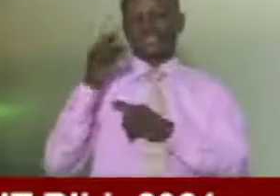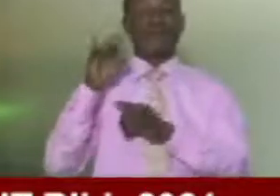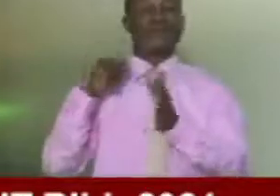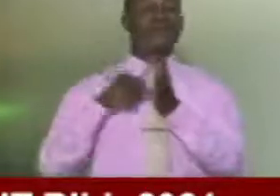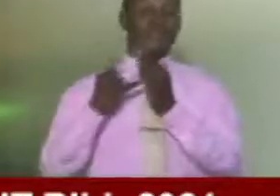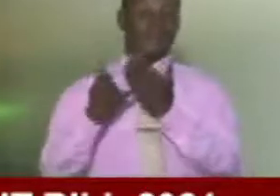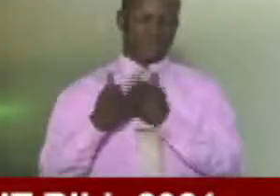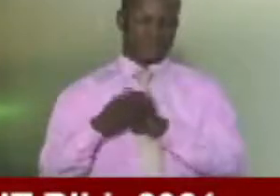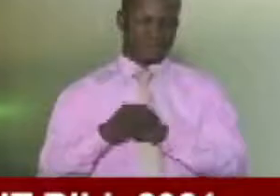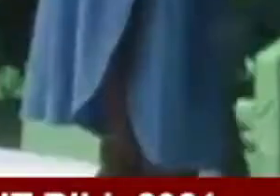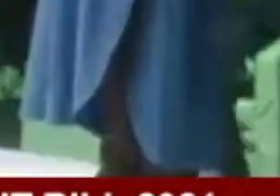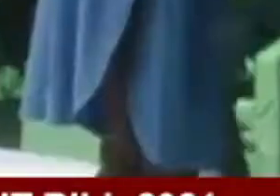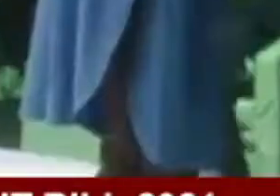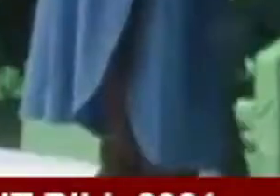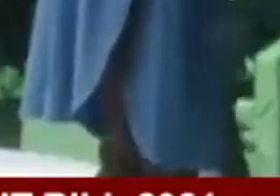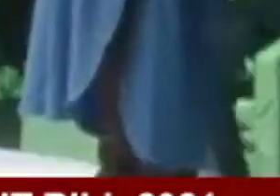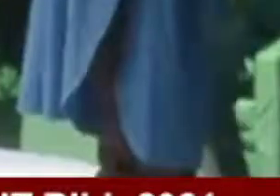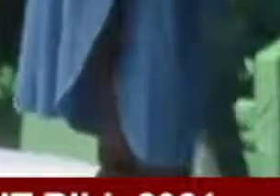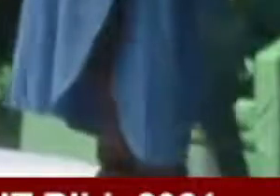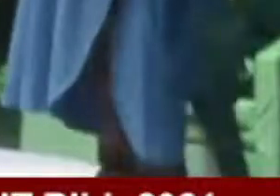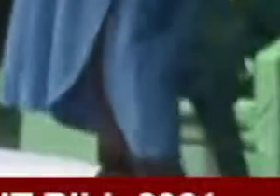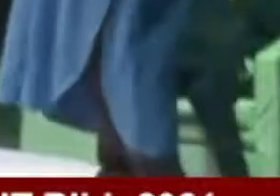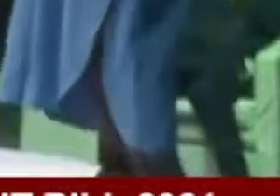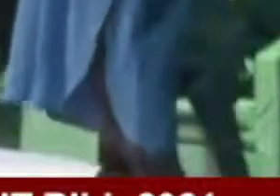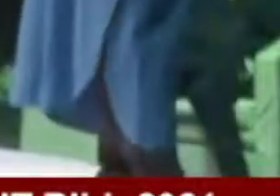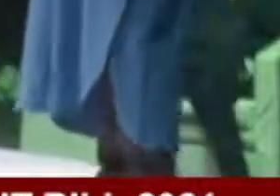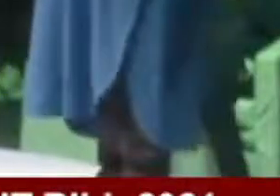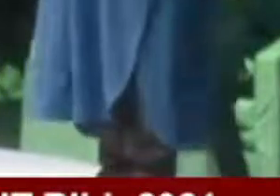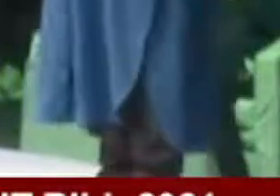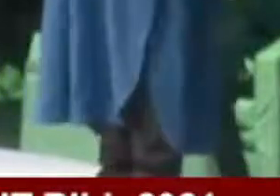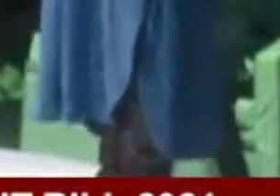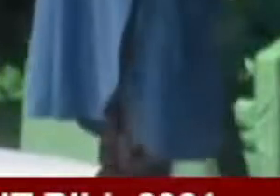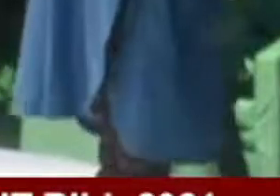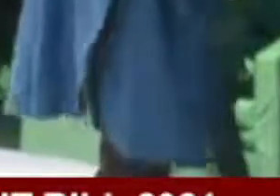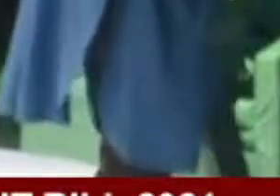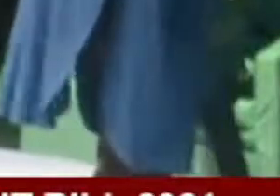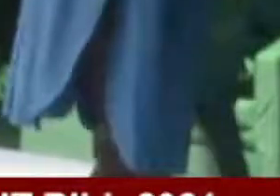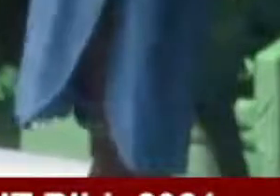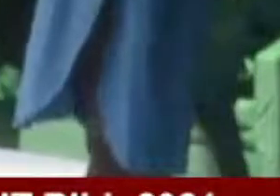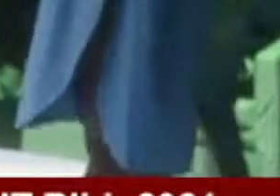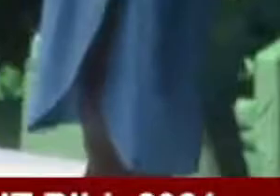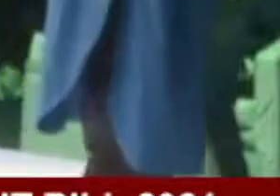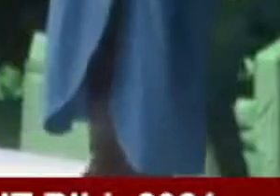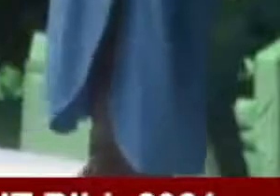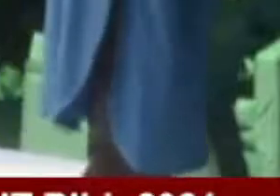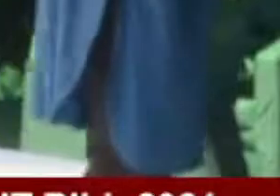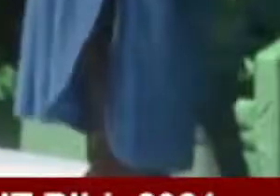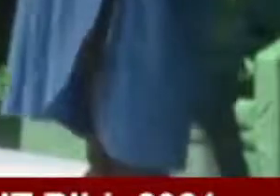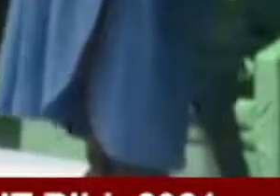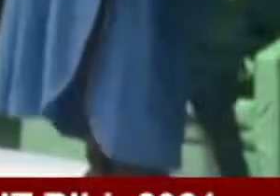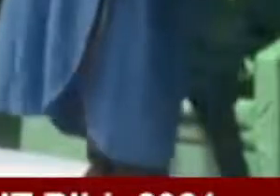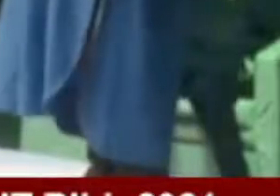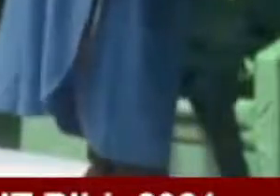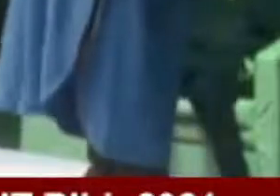How will it be historical for you, Mr. Jake? Well, every year and every first month of the